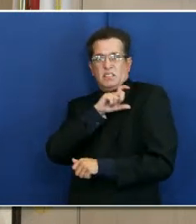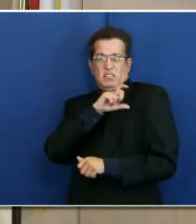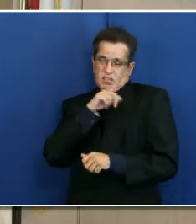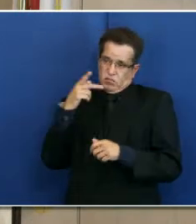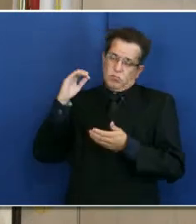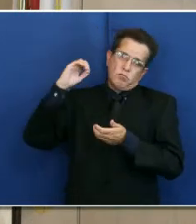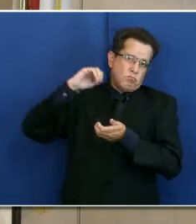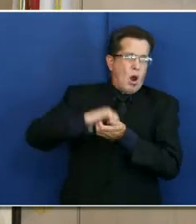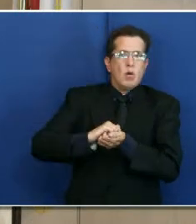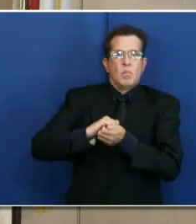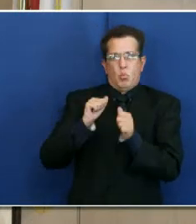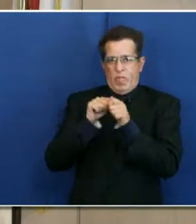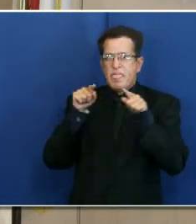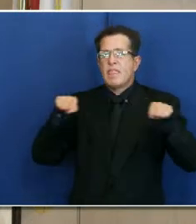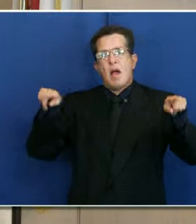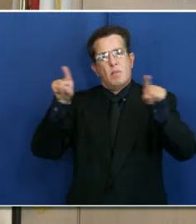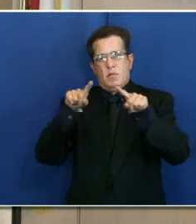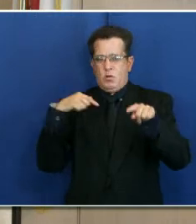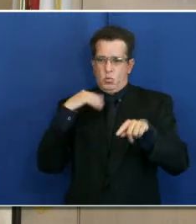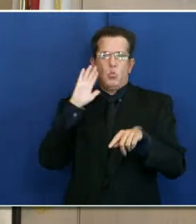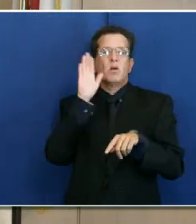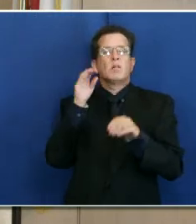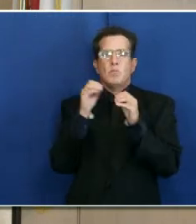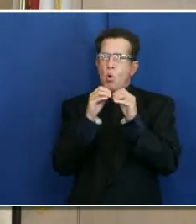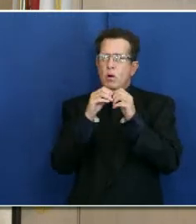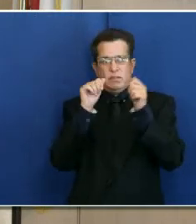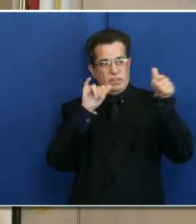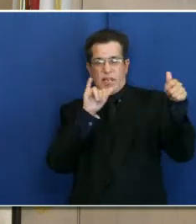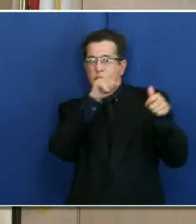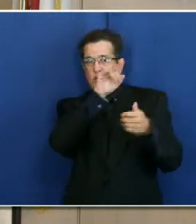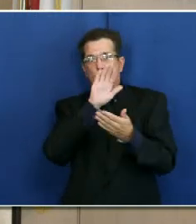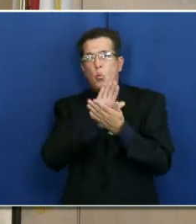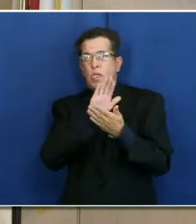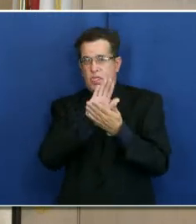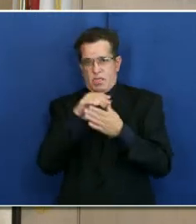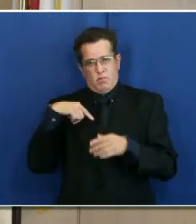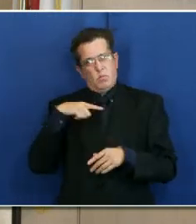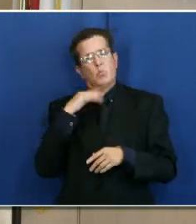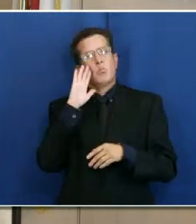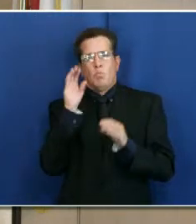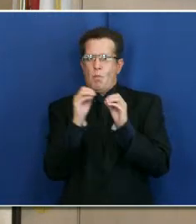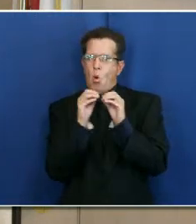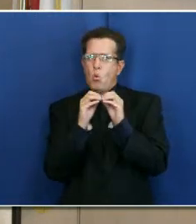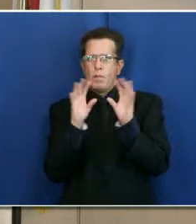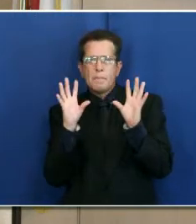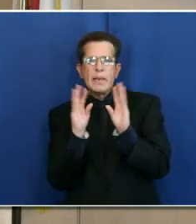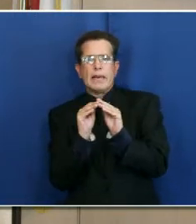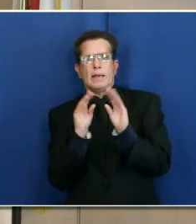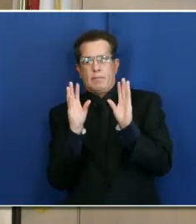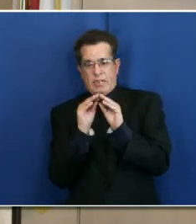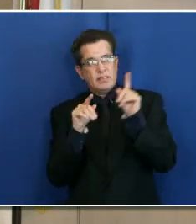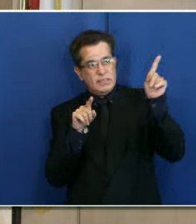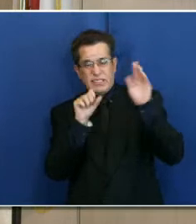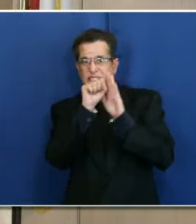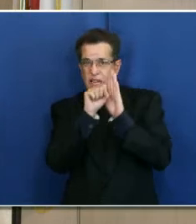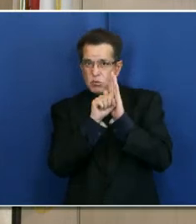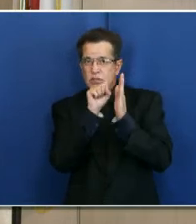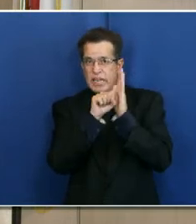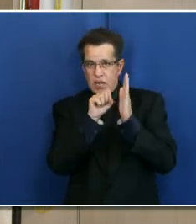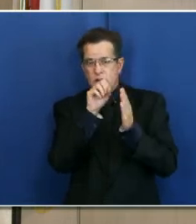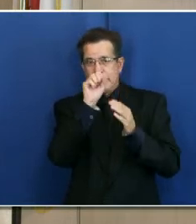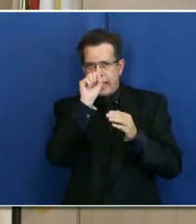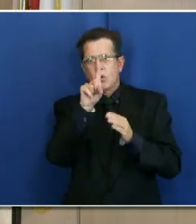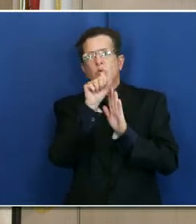various municipalities. We will be working with the schools. We have meetings not only with San Diego State, but